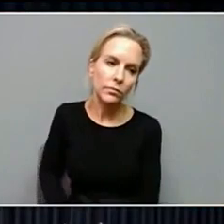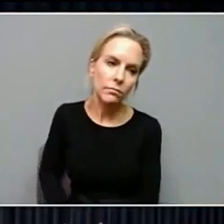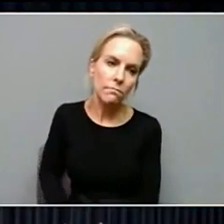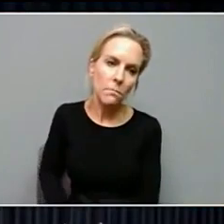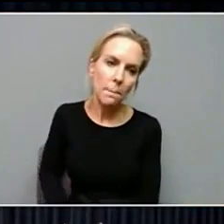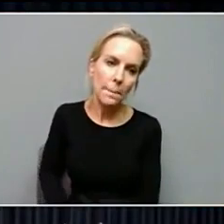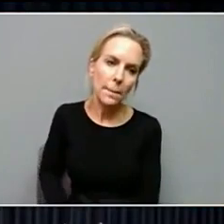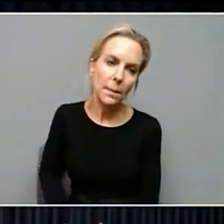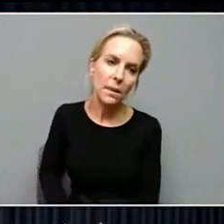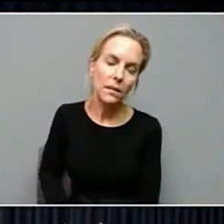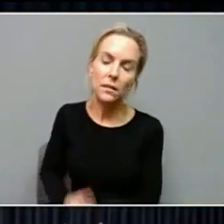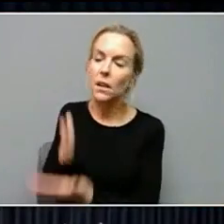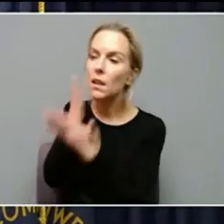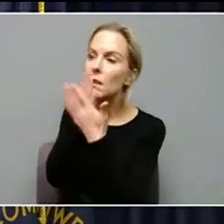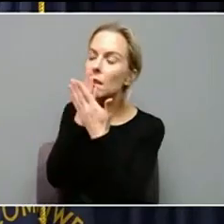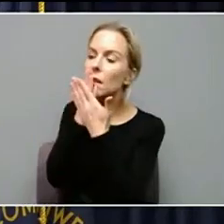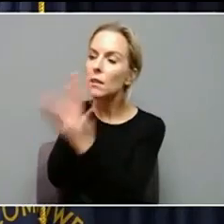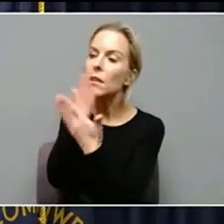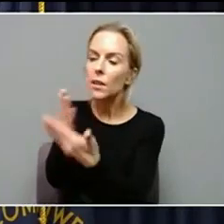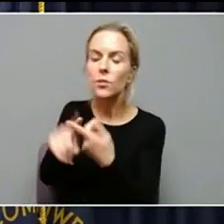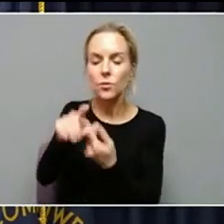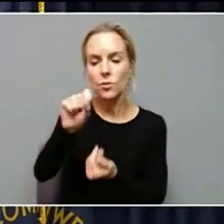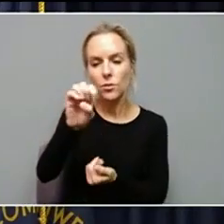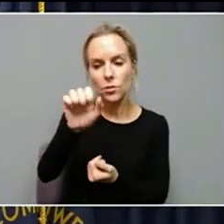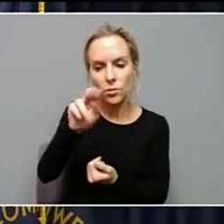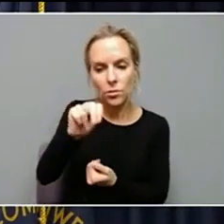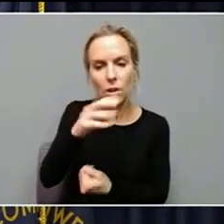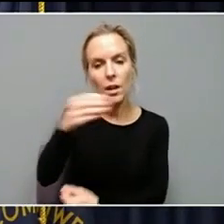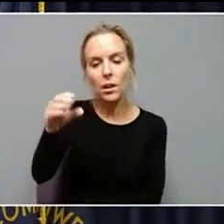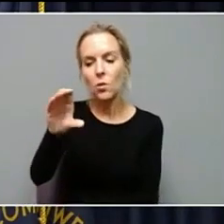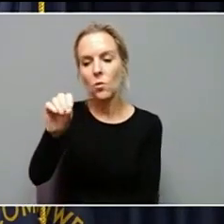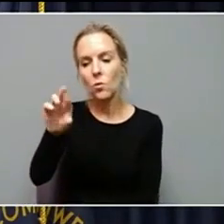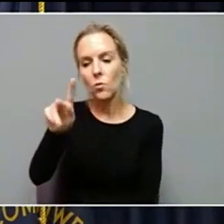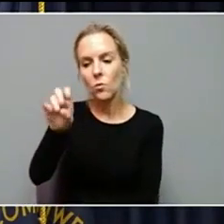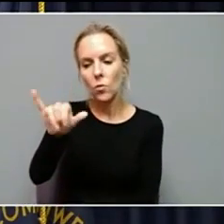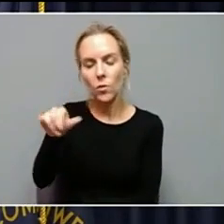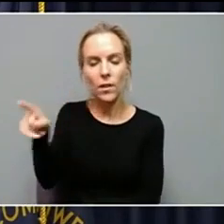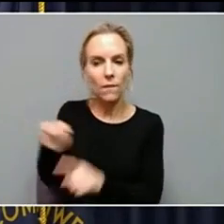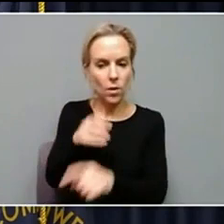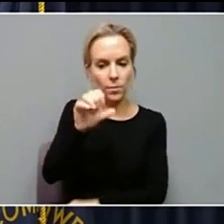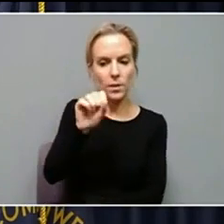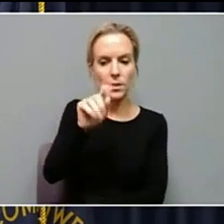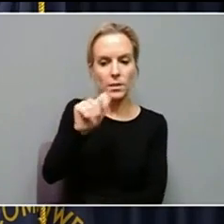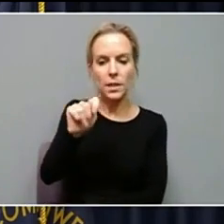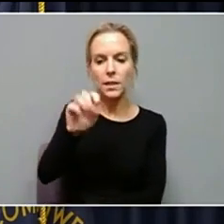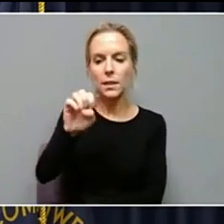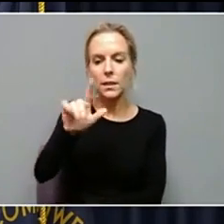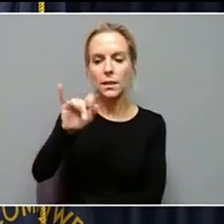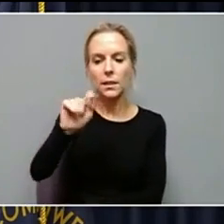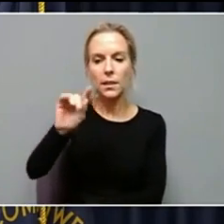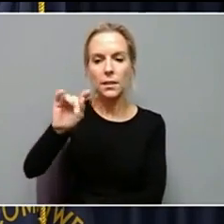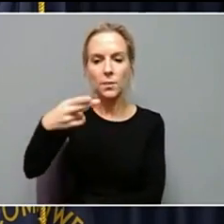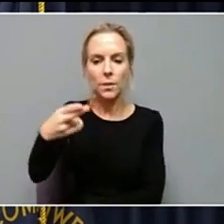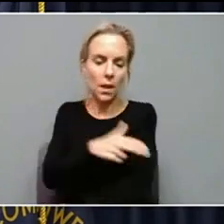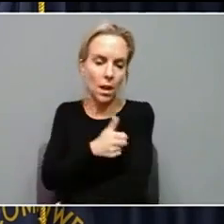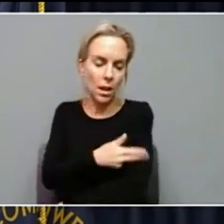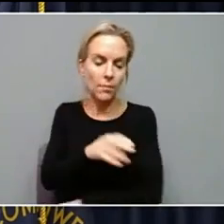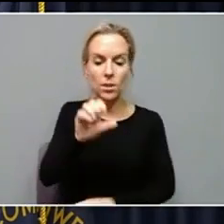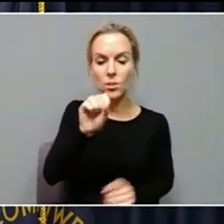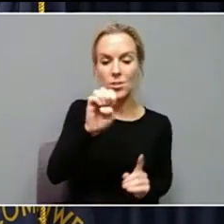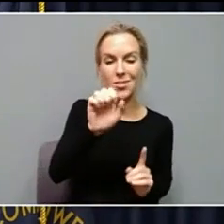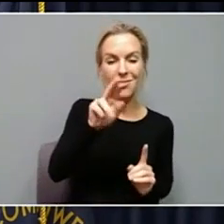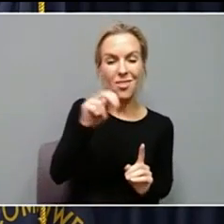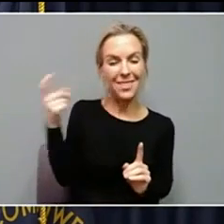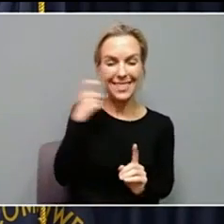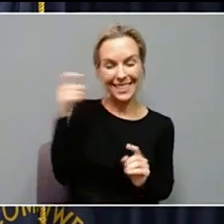Well, thank you to Sean and Courtney, St. Elizabeth, for that. You know, Sean talking about